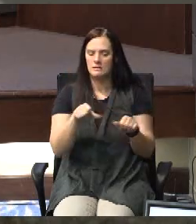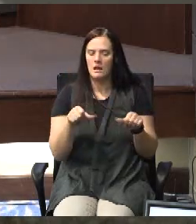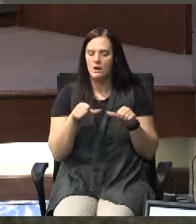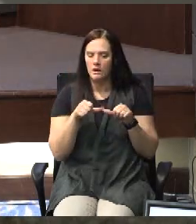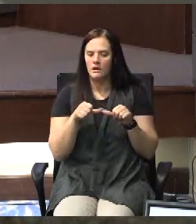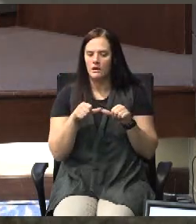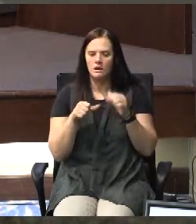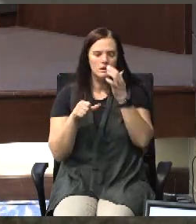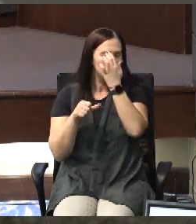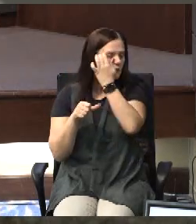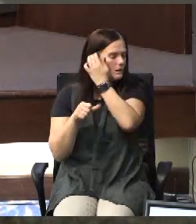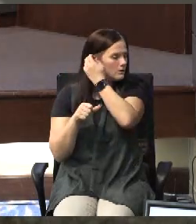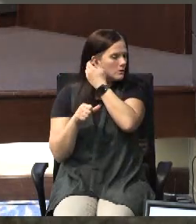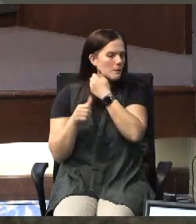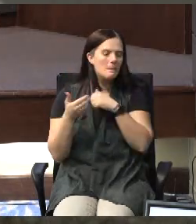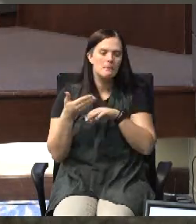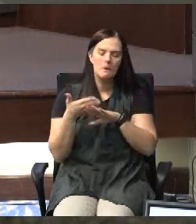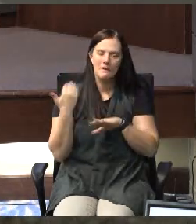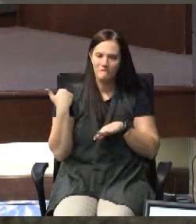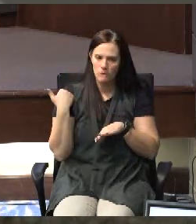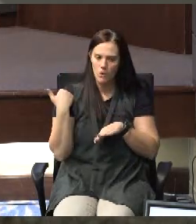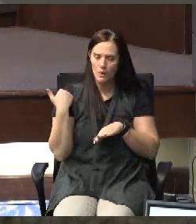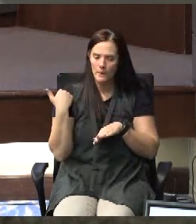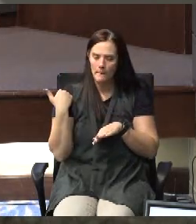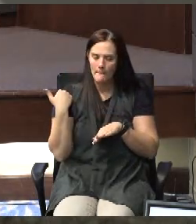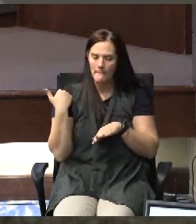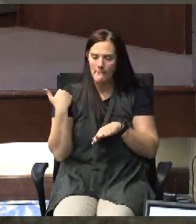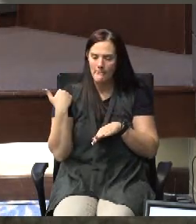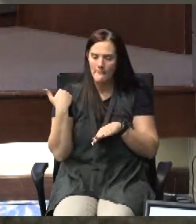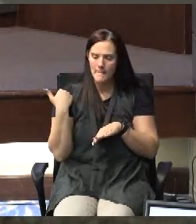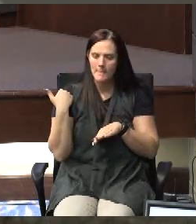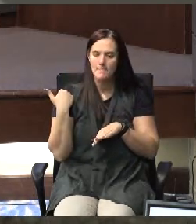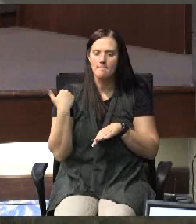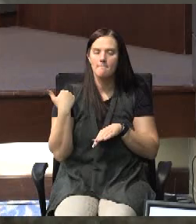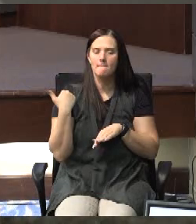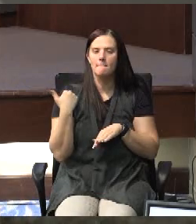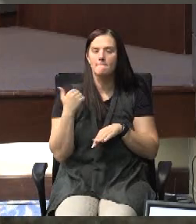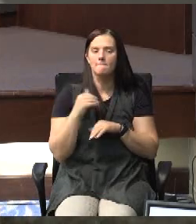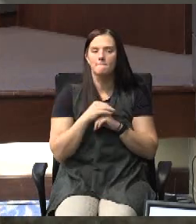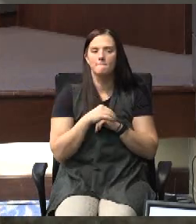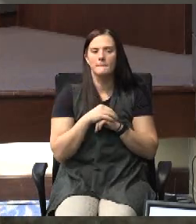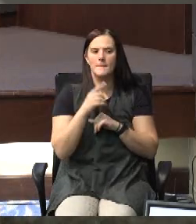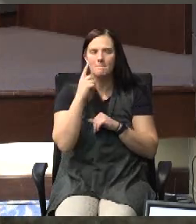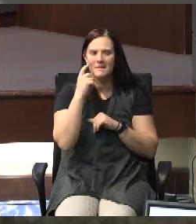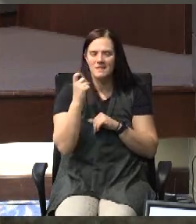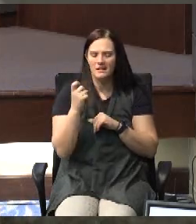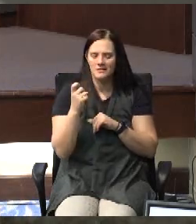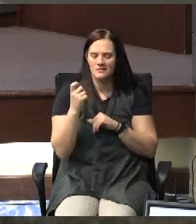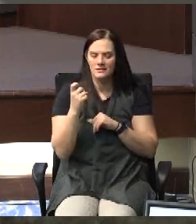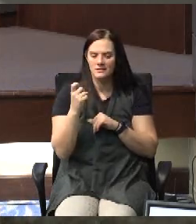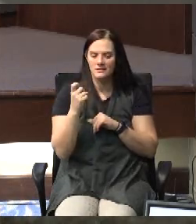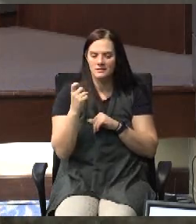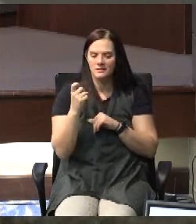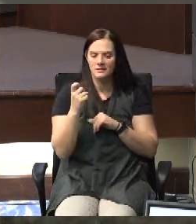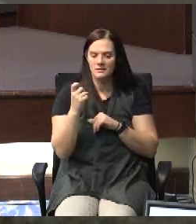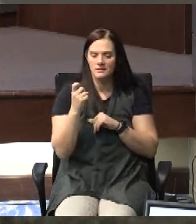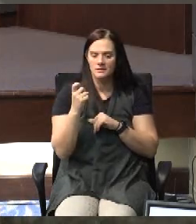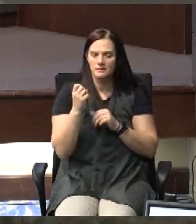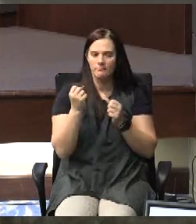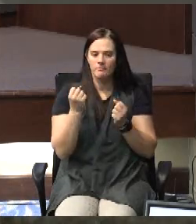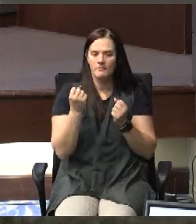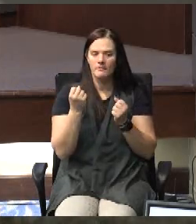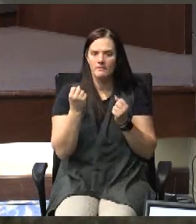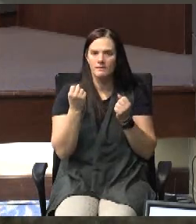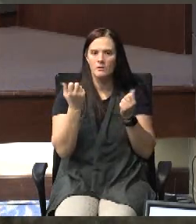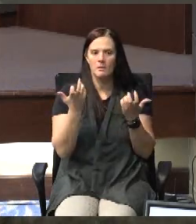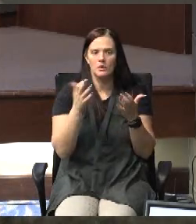area before, if my memory serves me right, because of so many